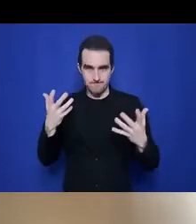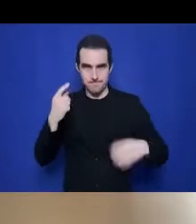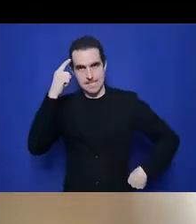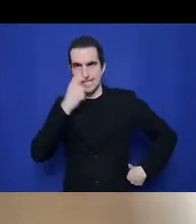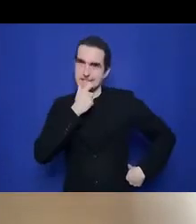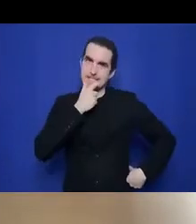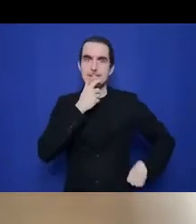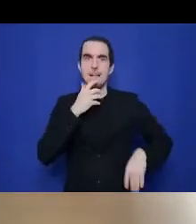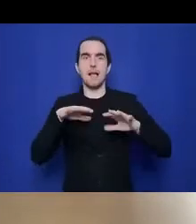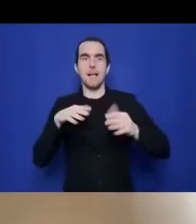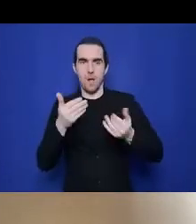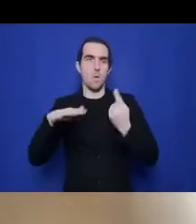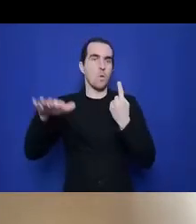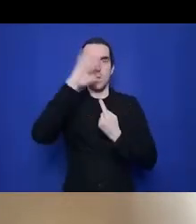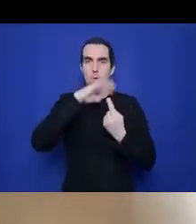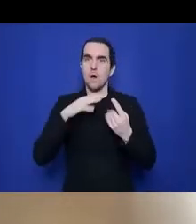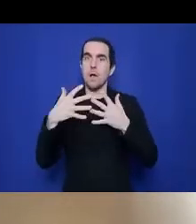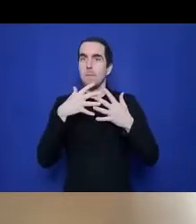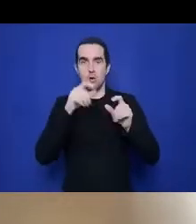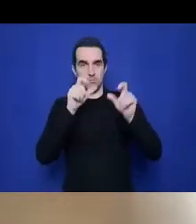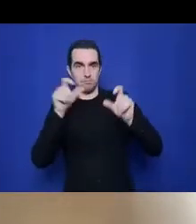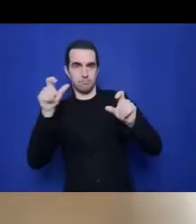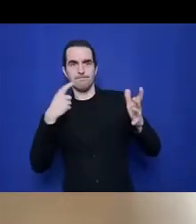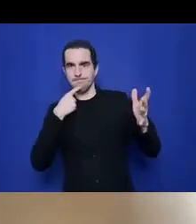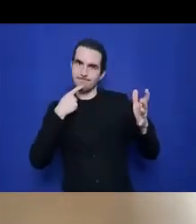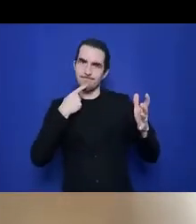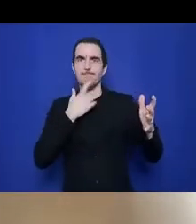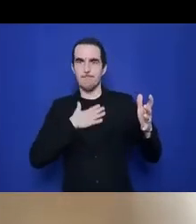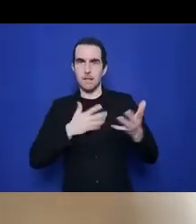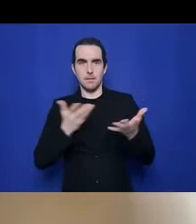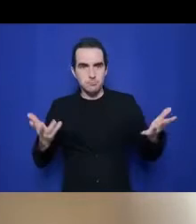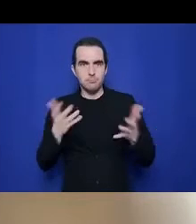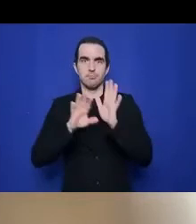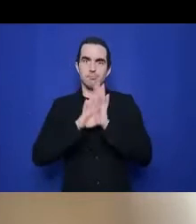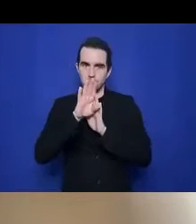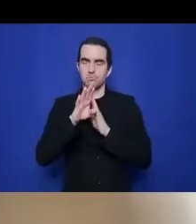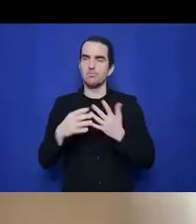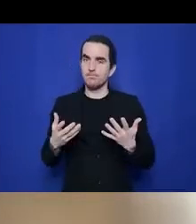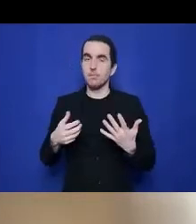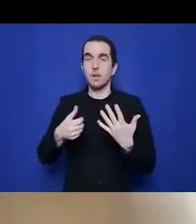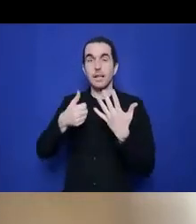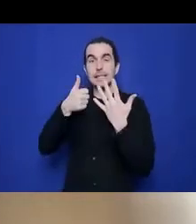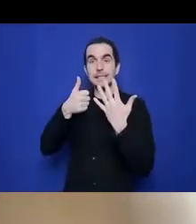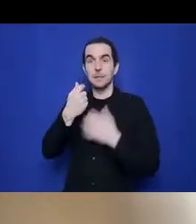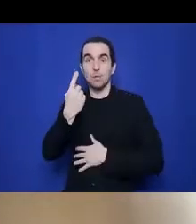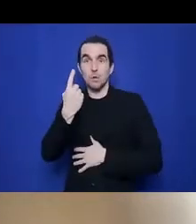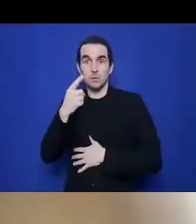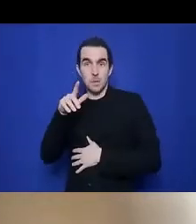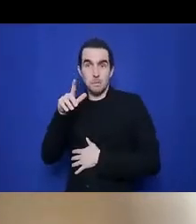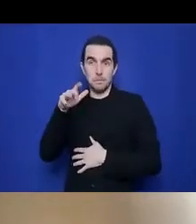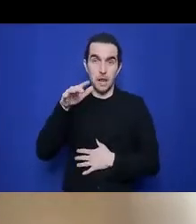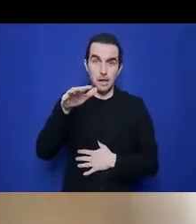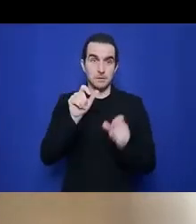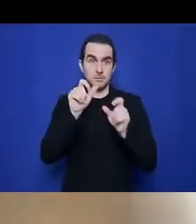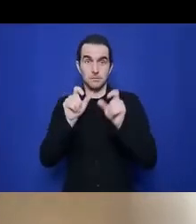so for the approximately 61 million US citizens who are at a much greater risk of developing serious